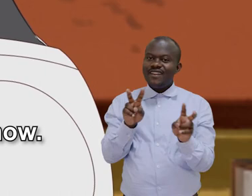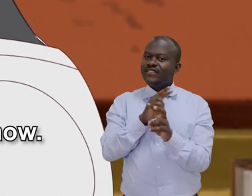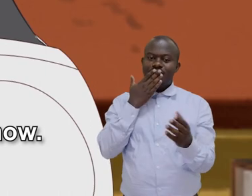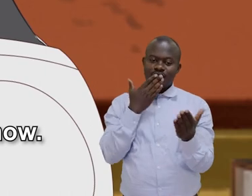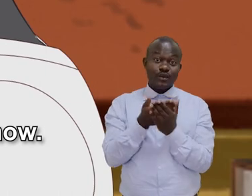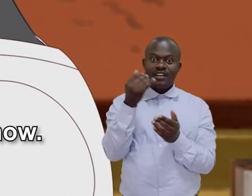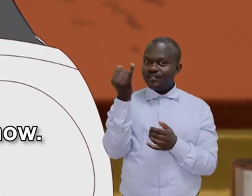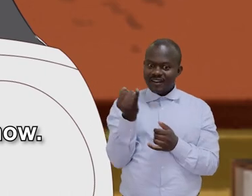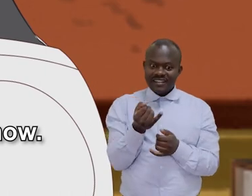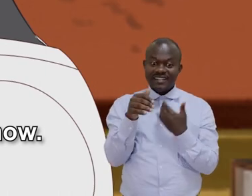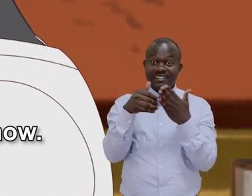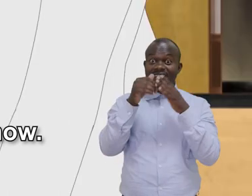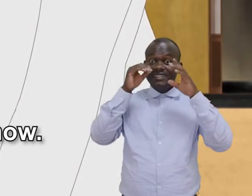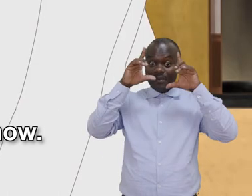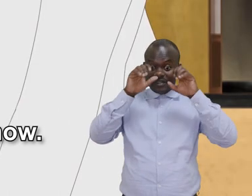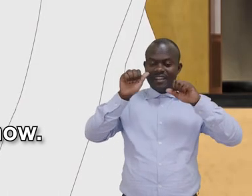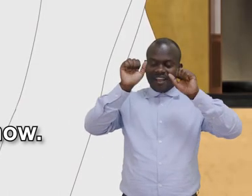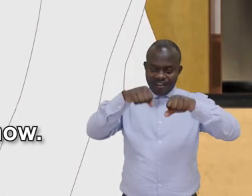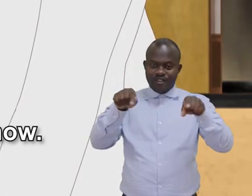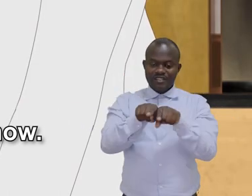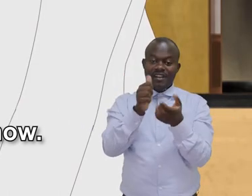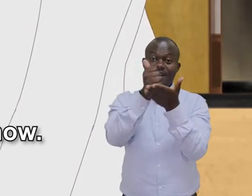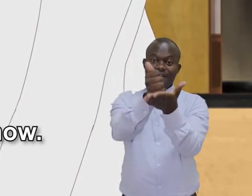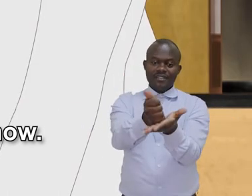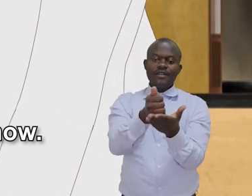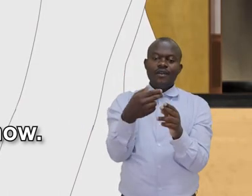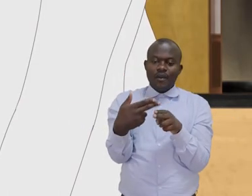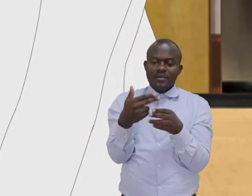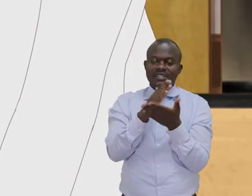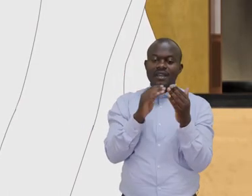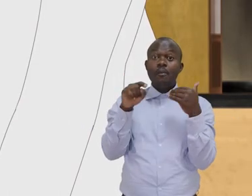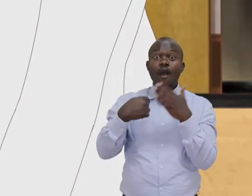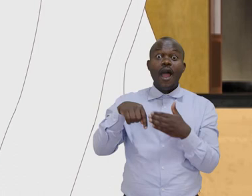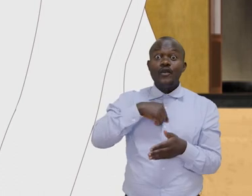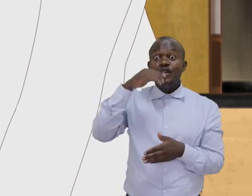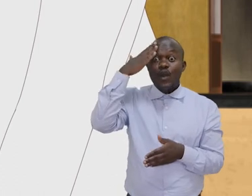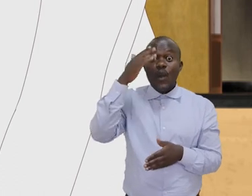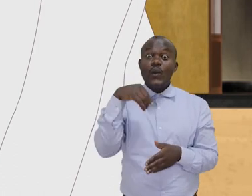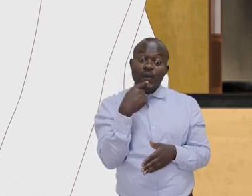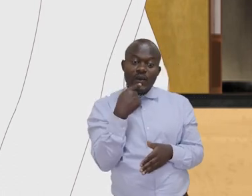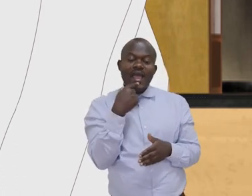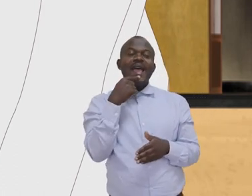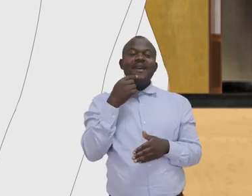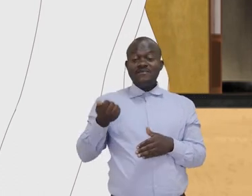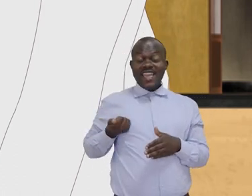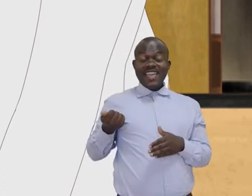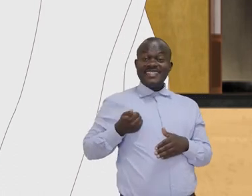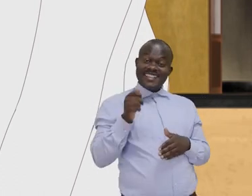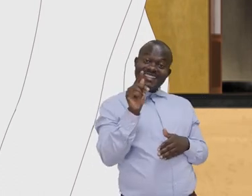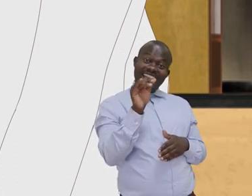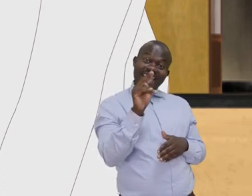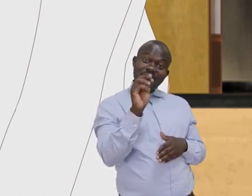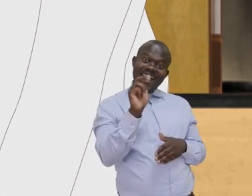This picture Ganza drew almost looks like someone we know. Mrs. Kanyamanza!